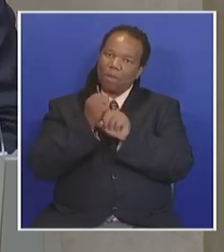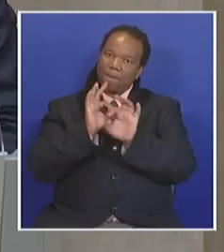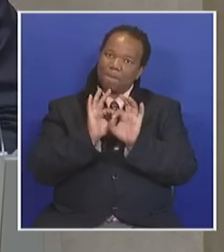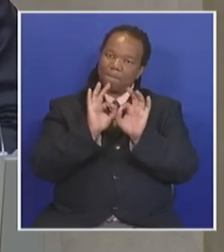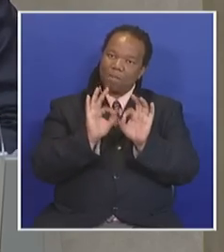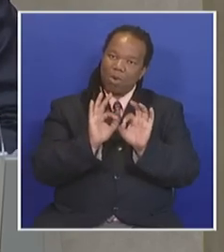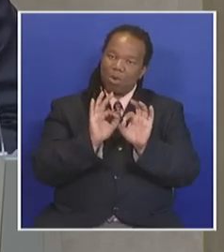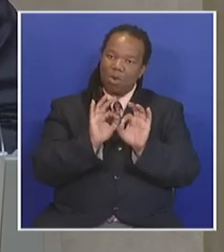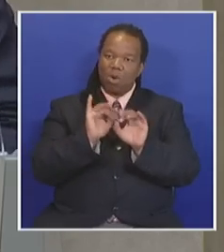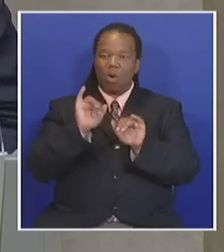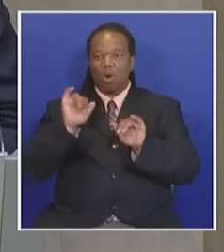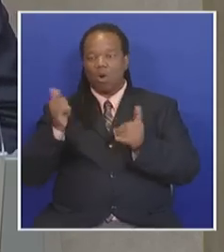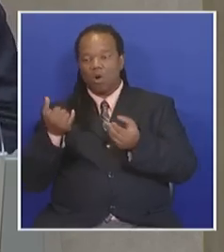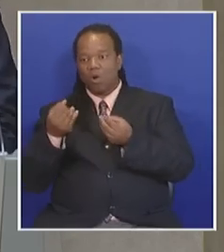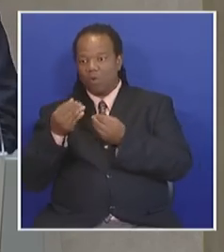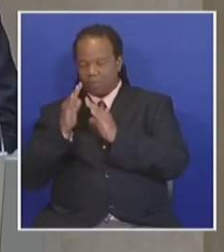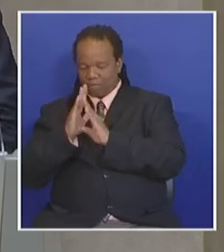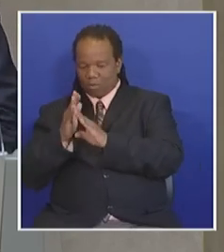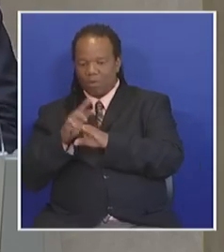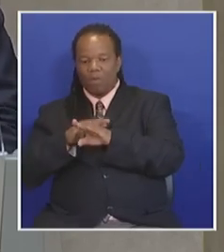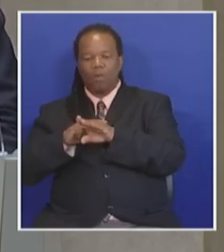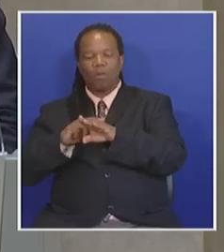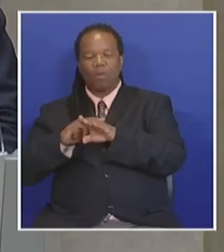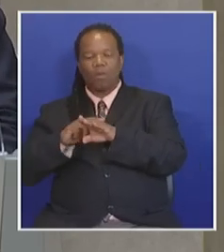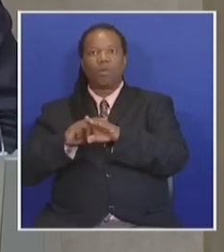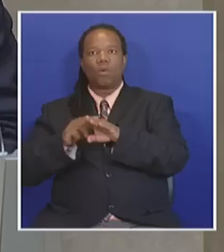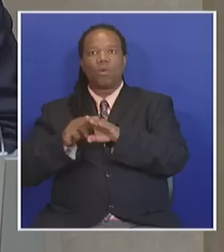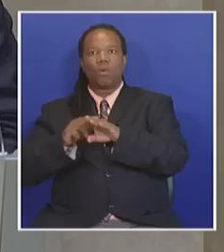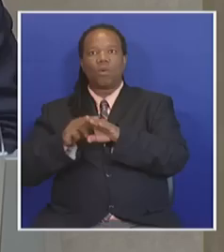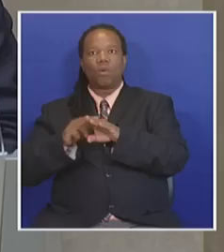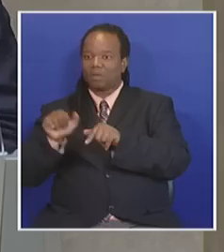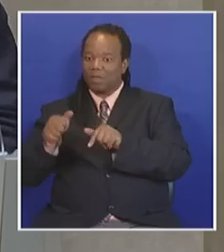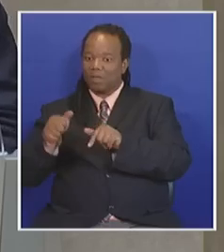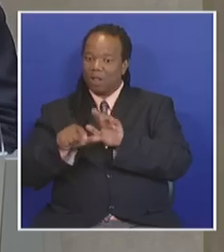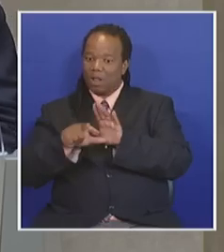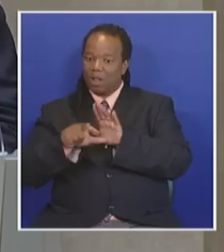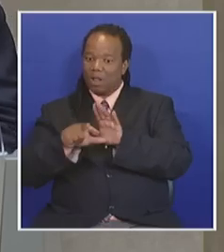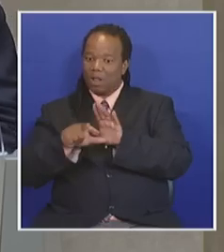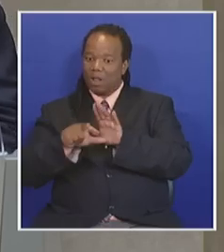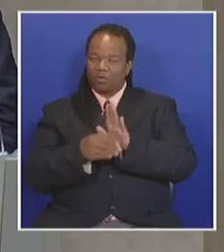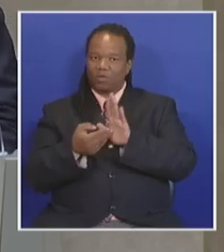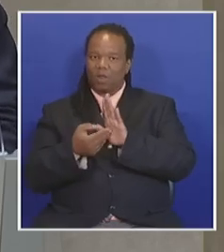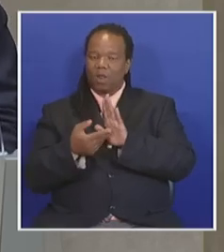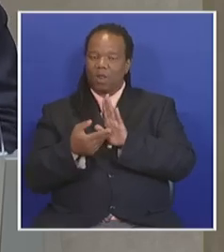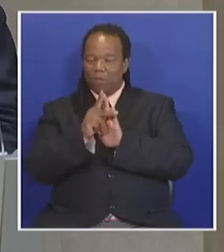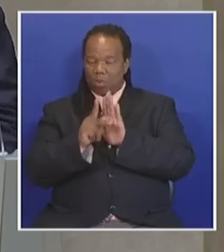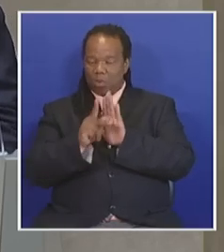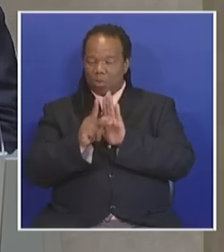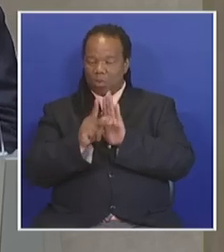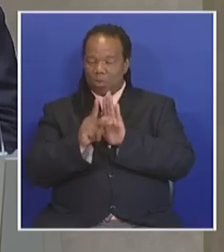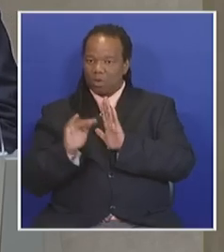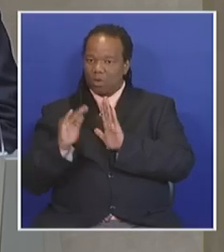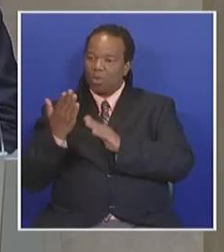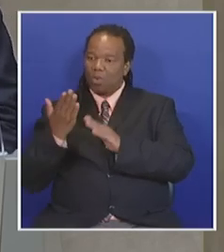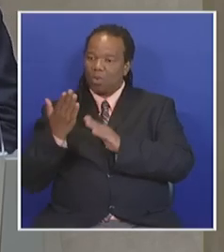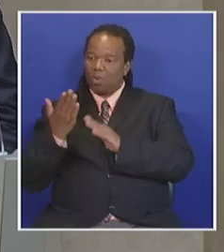racial discrimination, and finally promote legislation and policy to improve the protection of victims